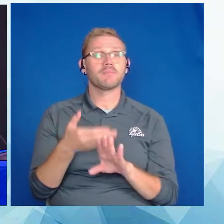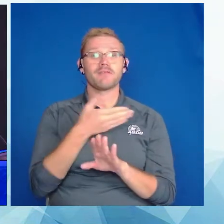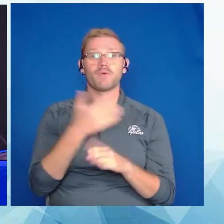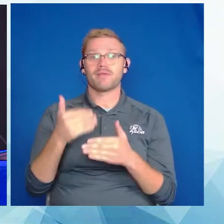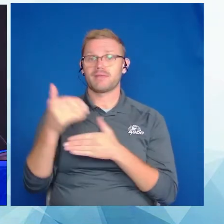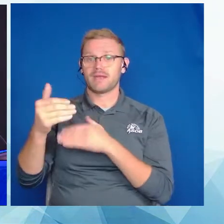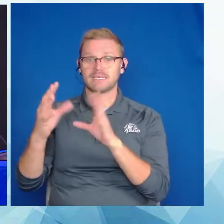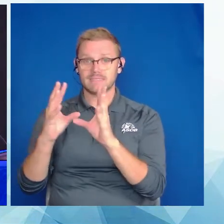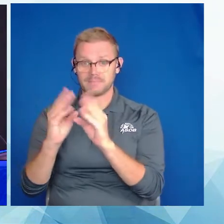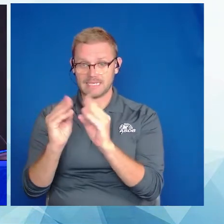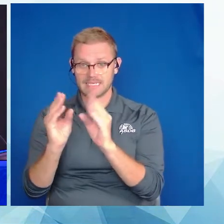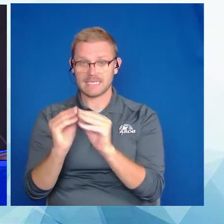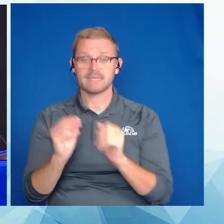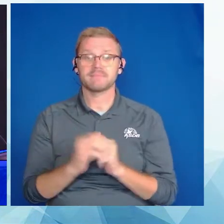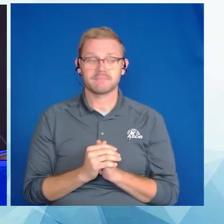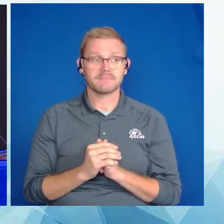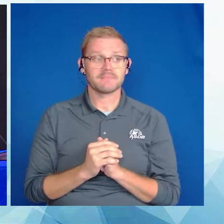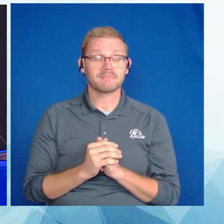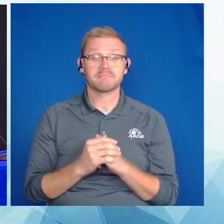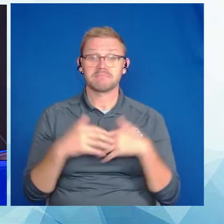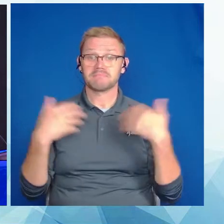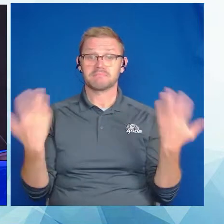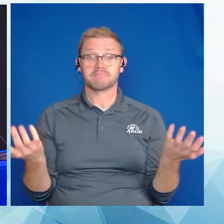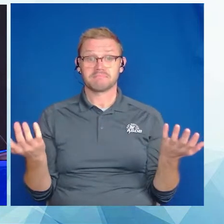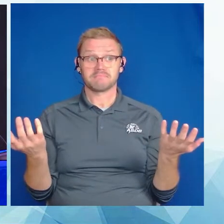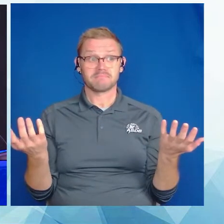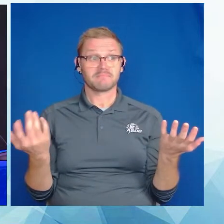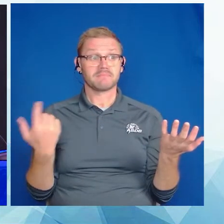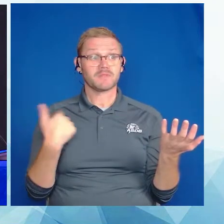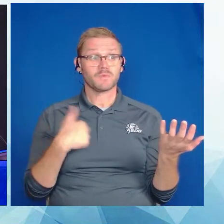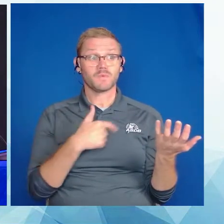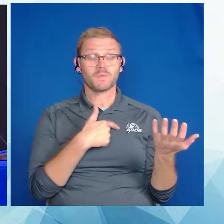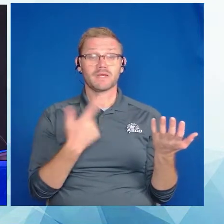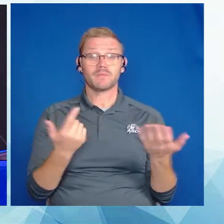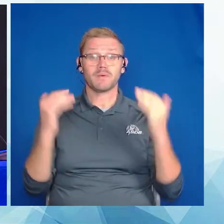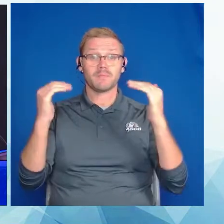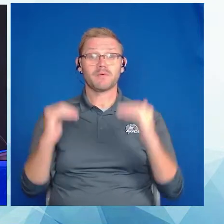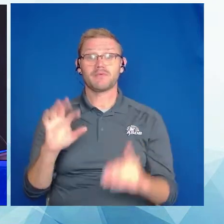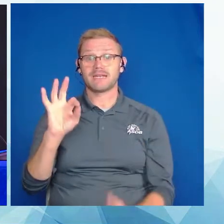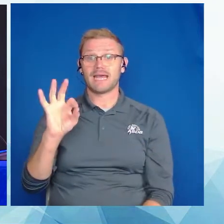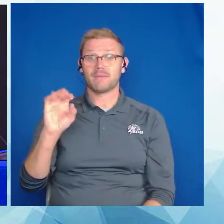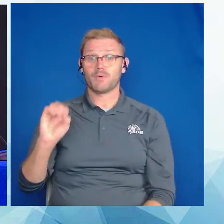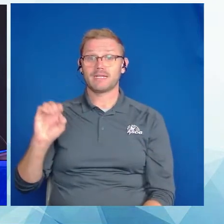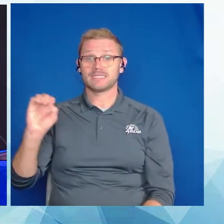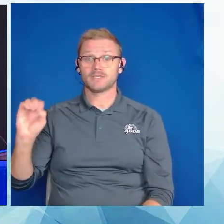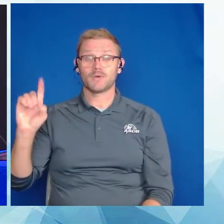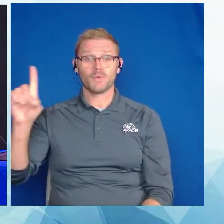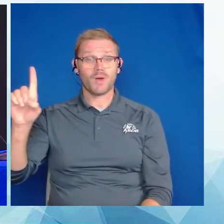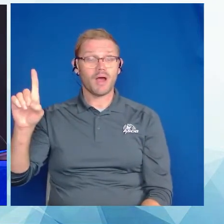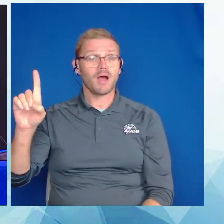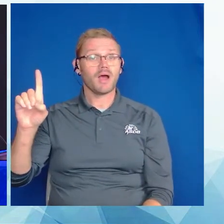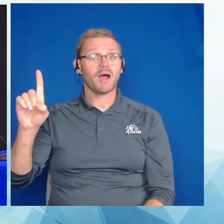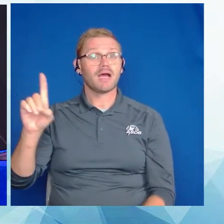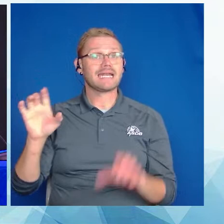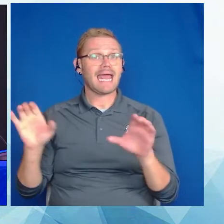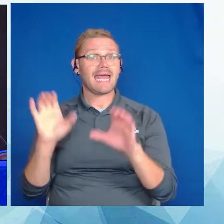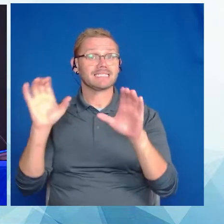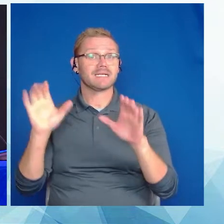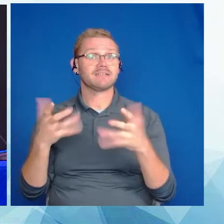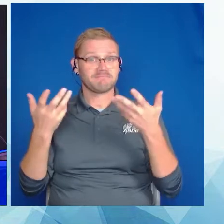next meeting. Otherwise, we will move on to 9.01, action item